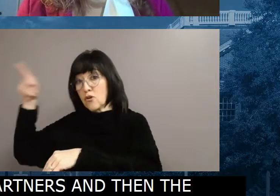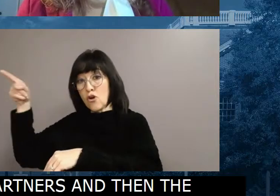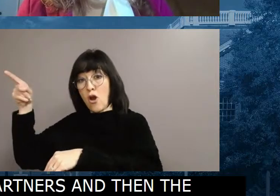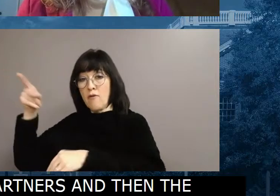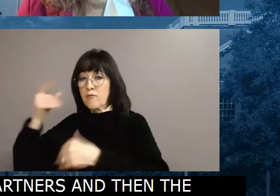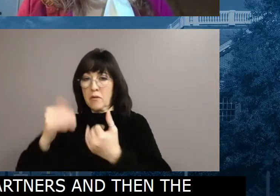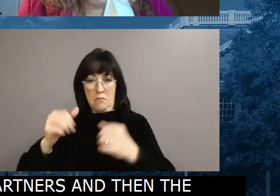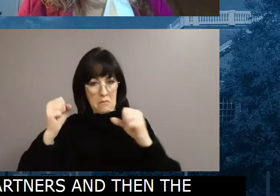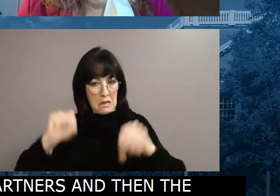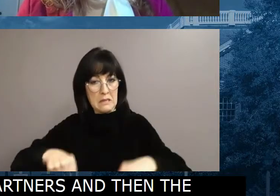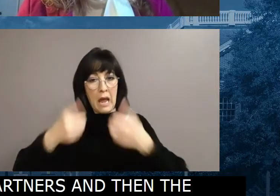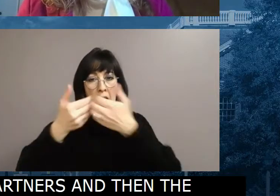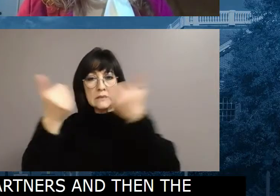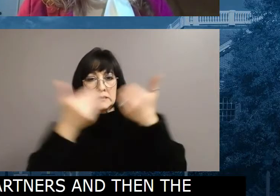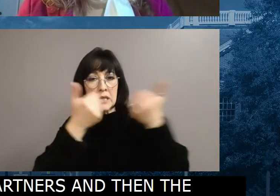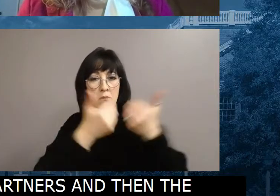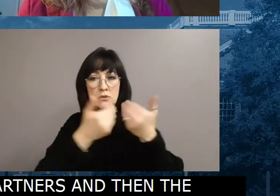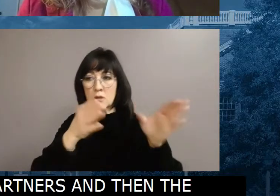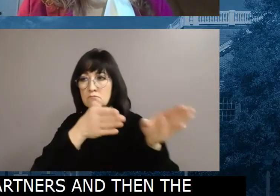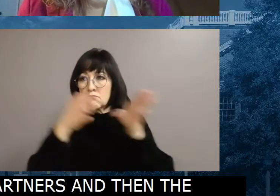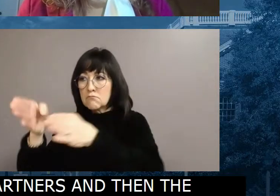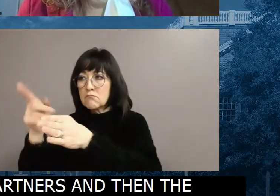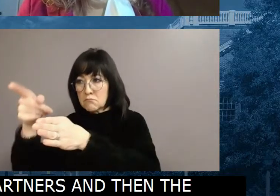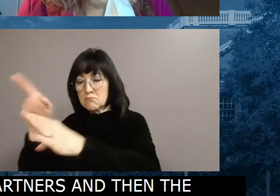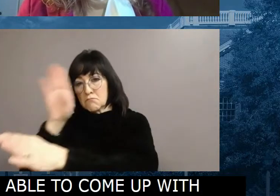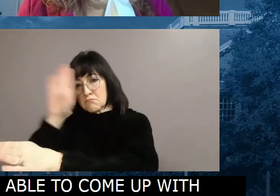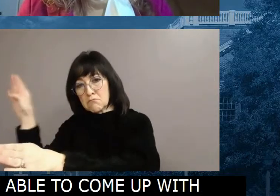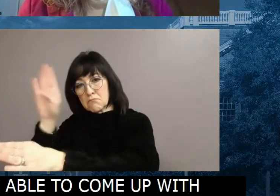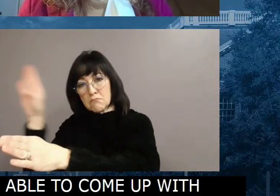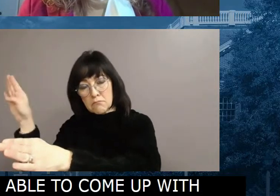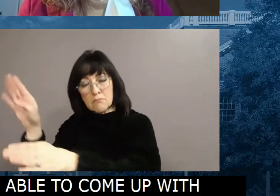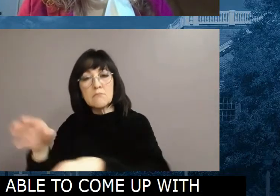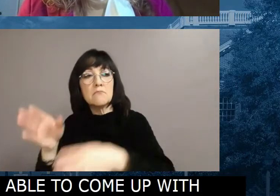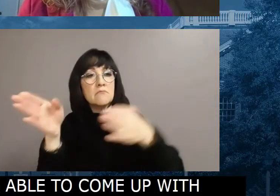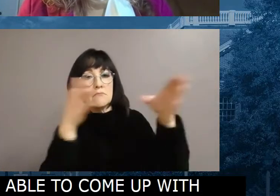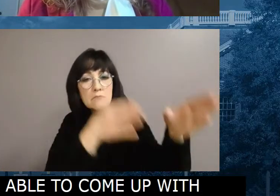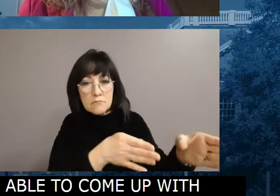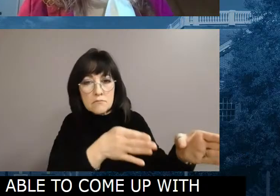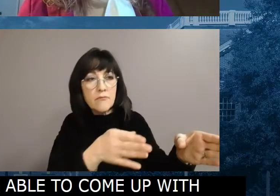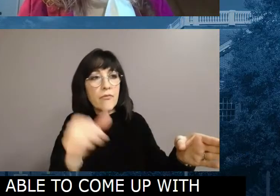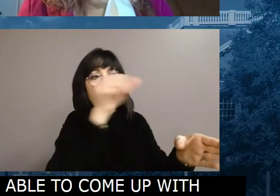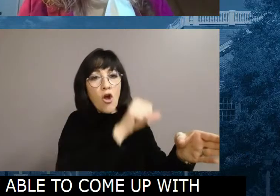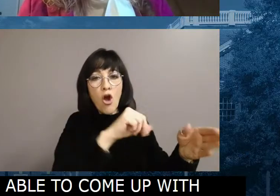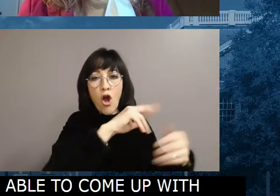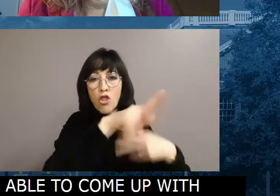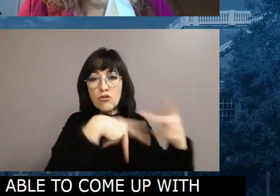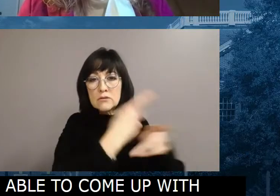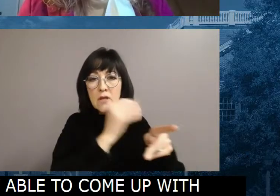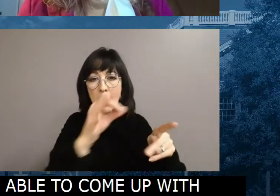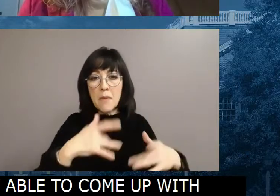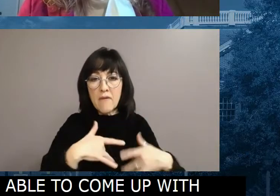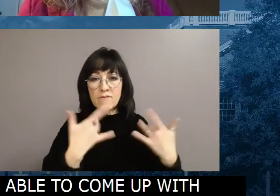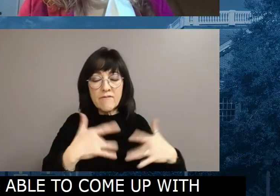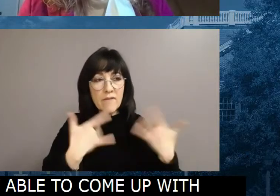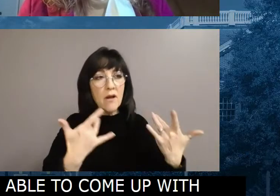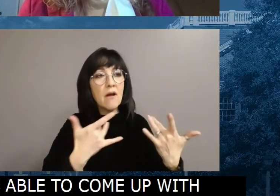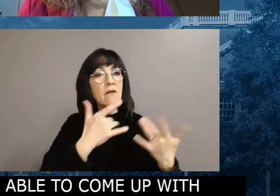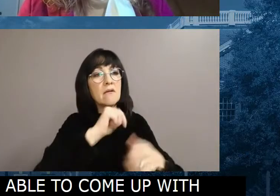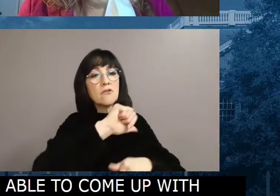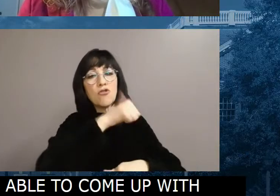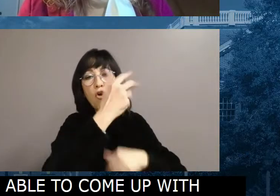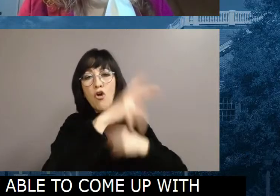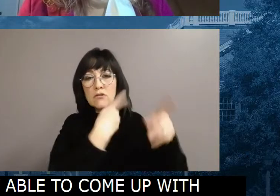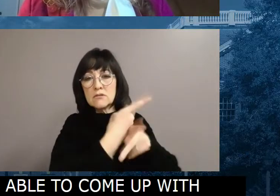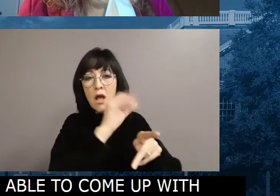dig ourselves out of this hole and get everybody done that's interested. A lot of outreach is still going on with Dr. Tay's team to make sure we get